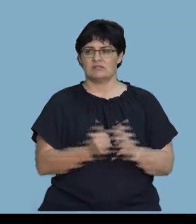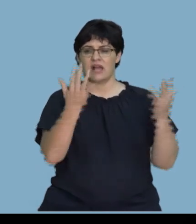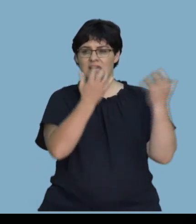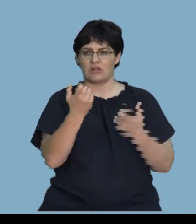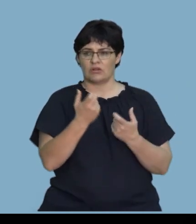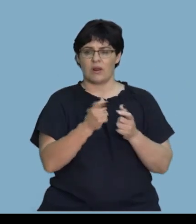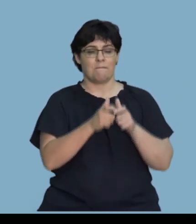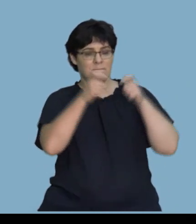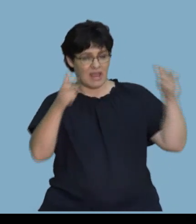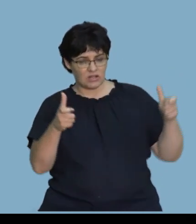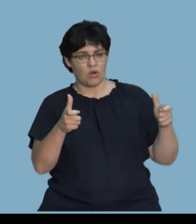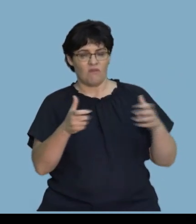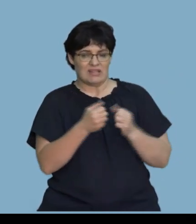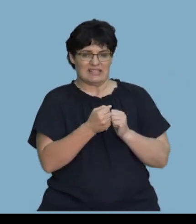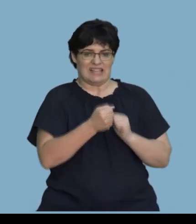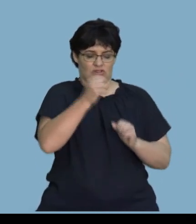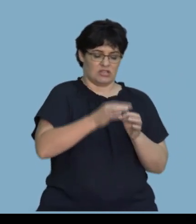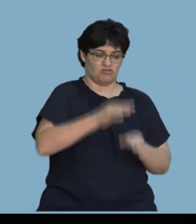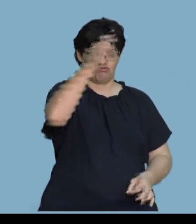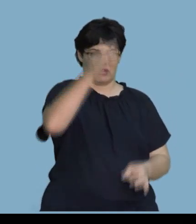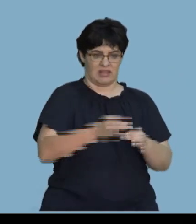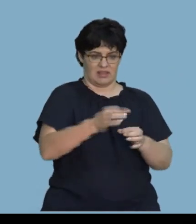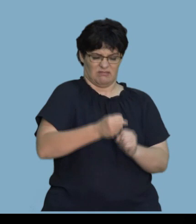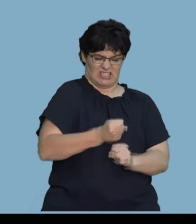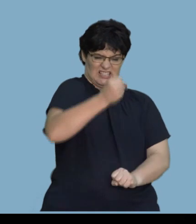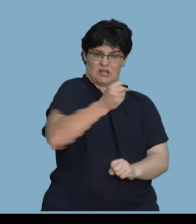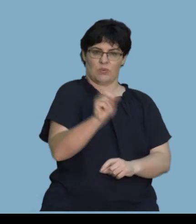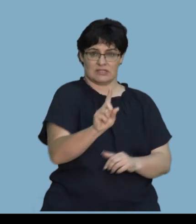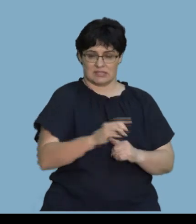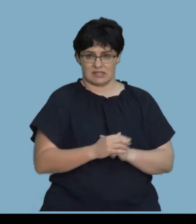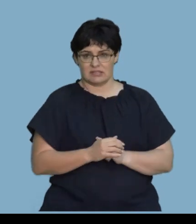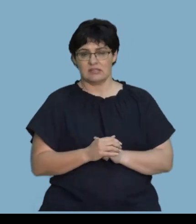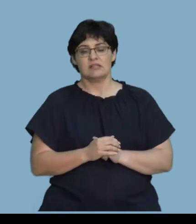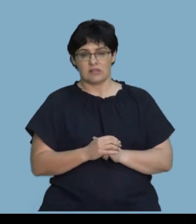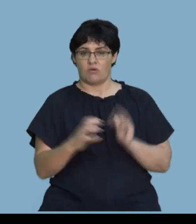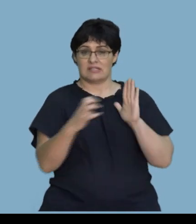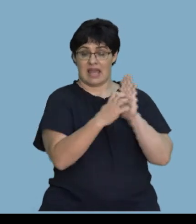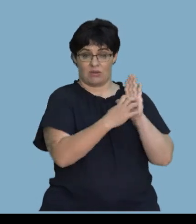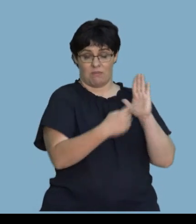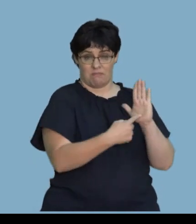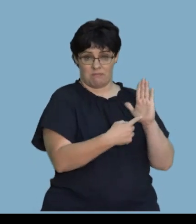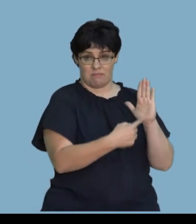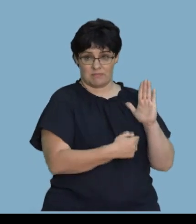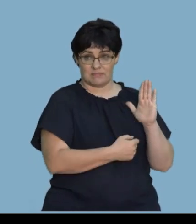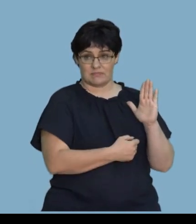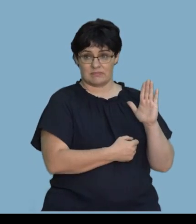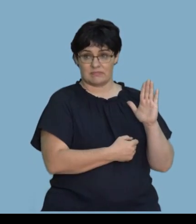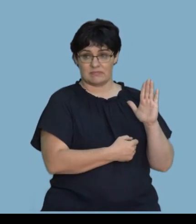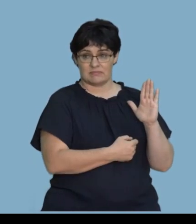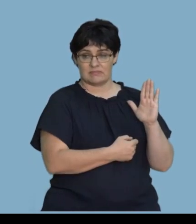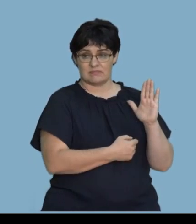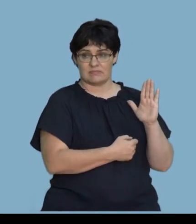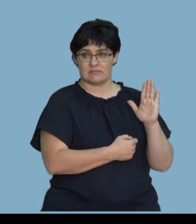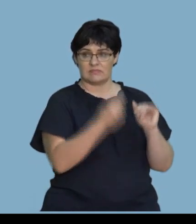of the tension in the string. Okay, so this is our diagram. Okay, this is our diagram. If we can quickly go back to the